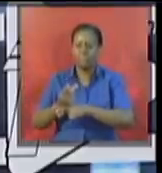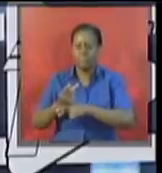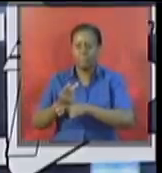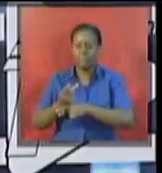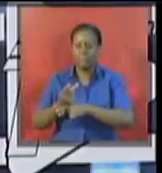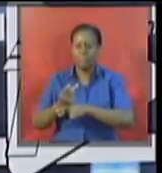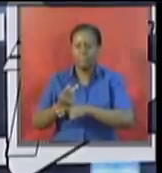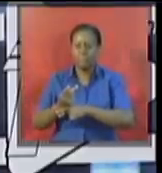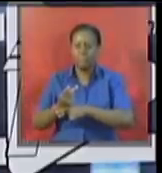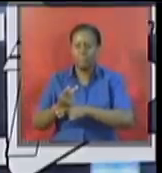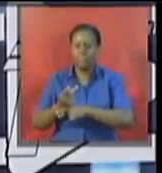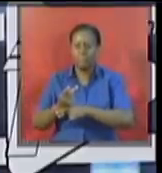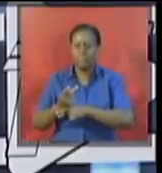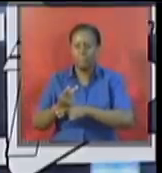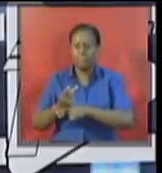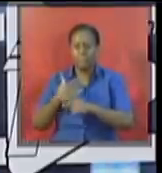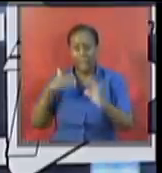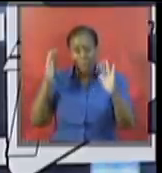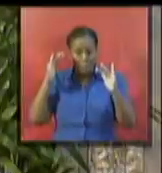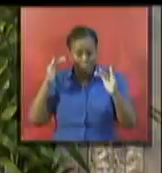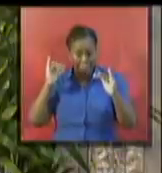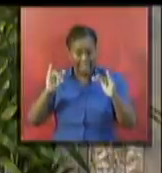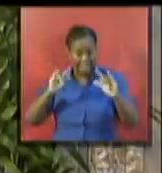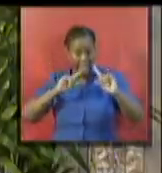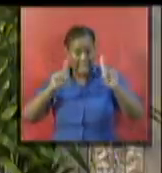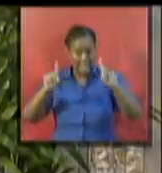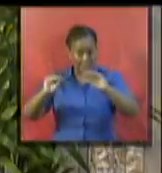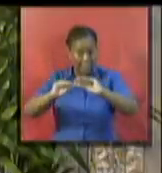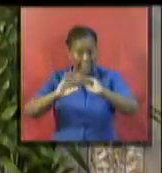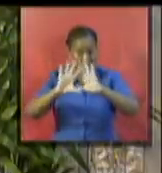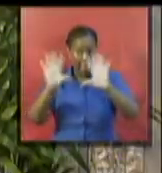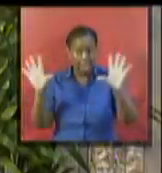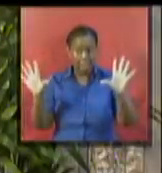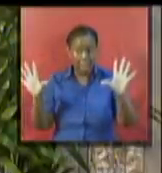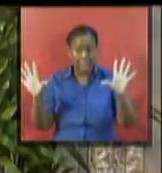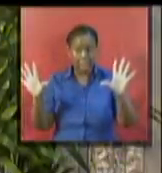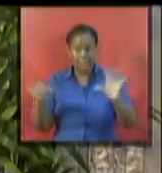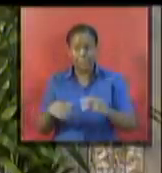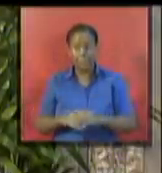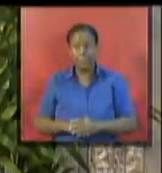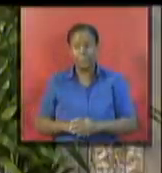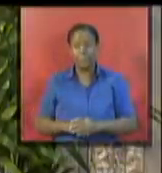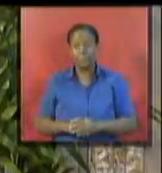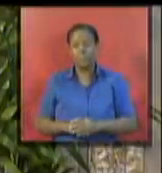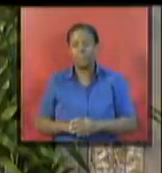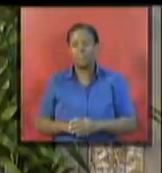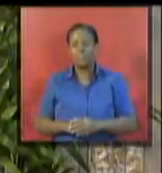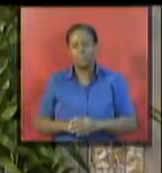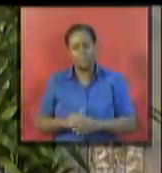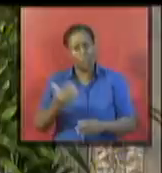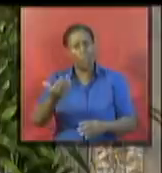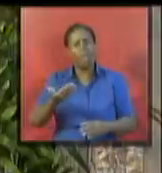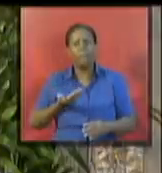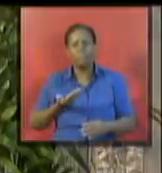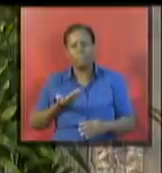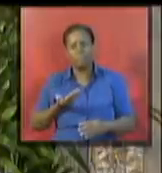result impacting on quality of care. Thank you very much, Dr. Hines. And we welcome back Astronaut News. Please pose your question.